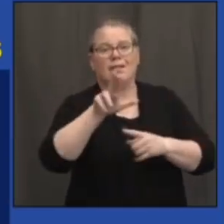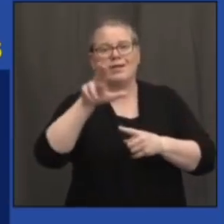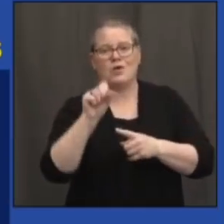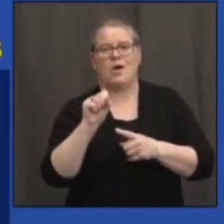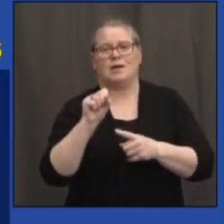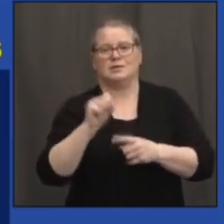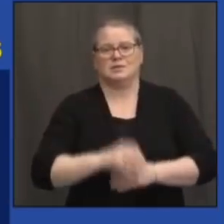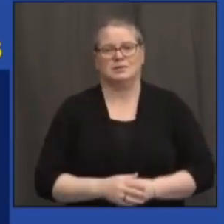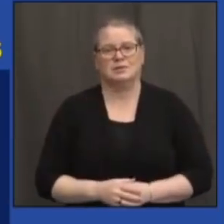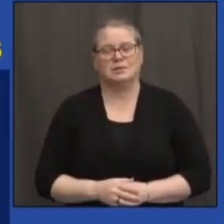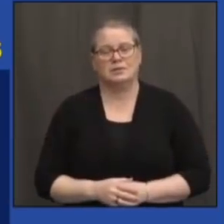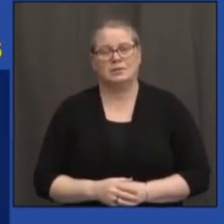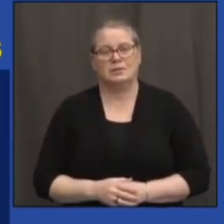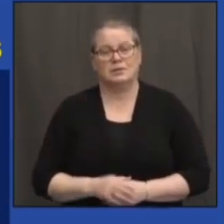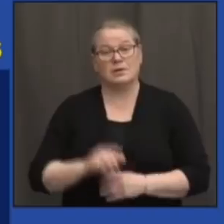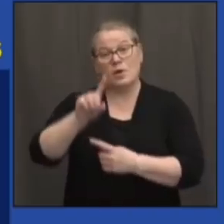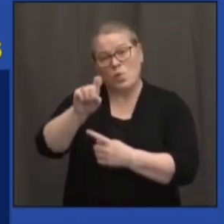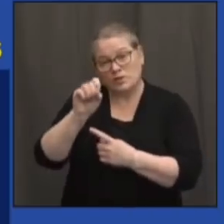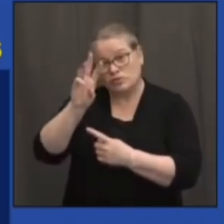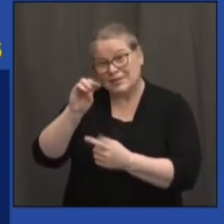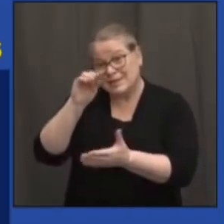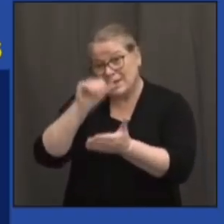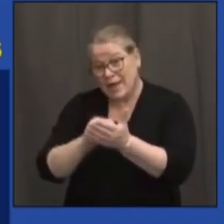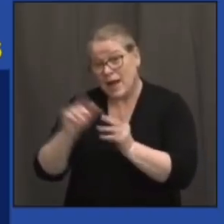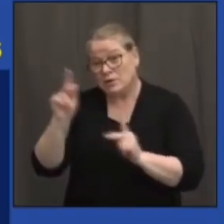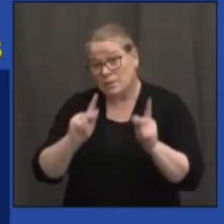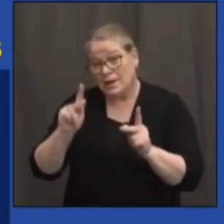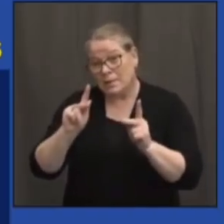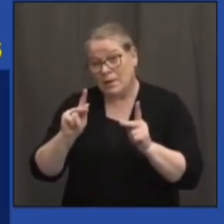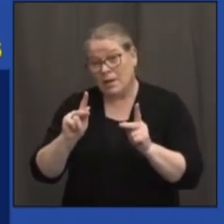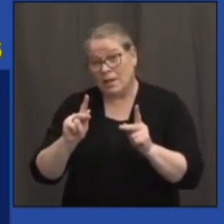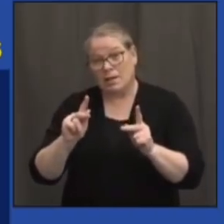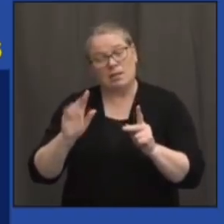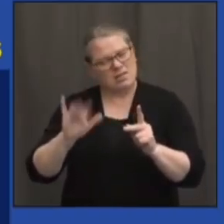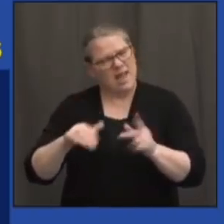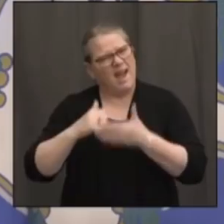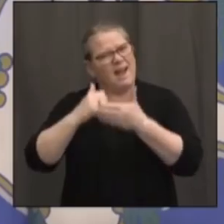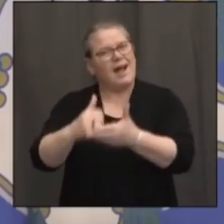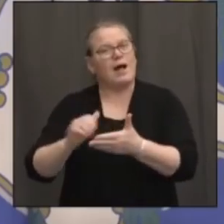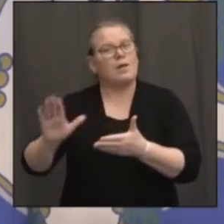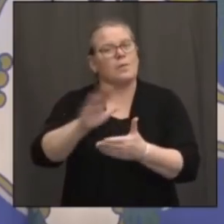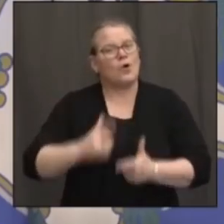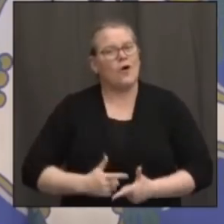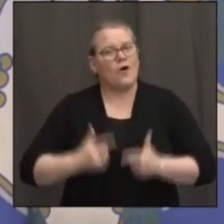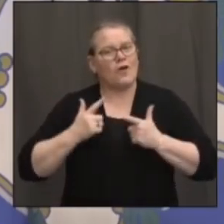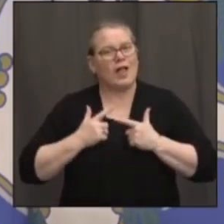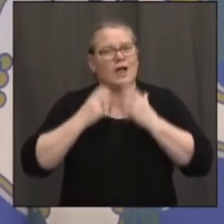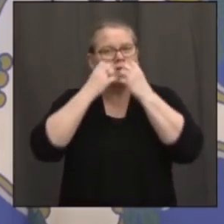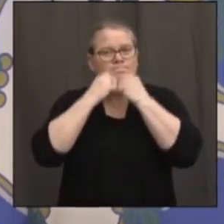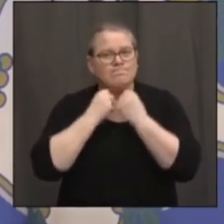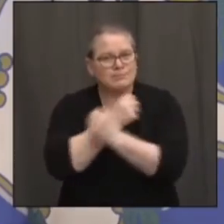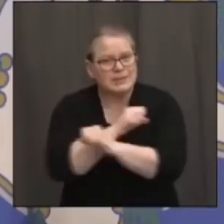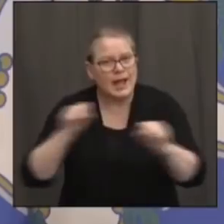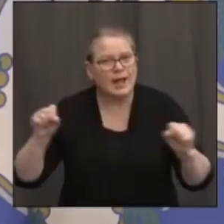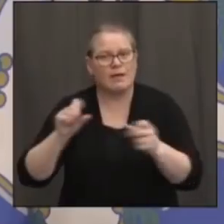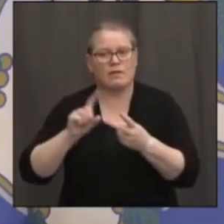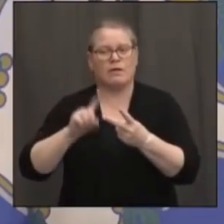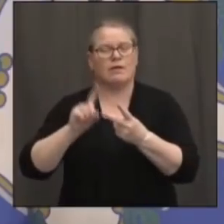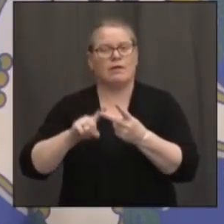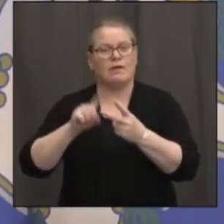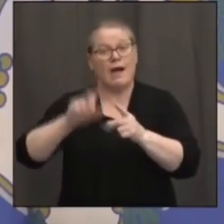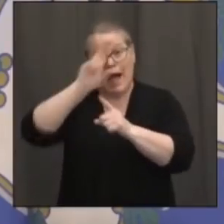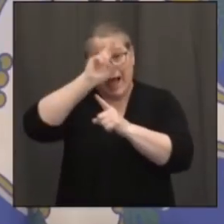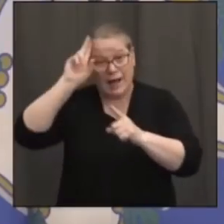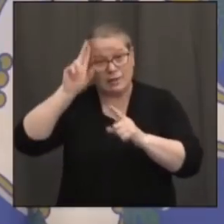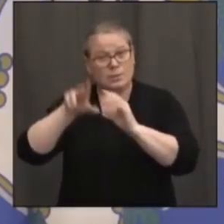average. 160,000 people. That saves lives. That keeps people out of the hospital. That stops the spread.